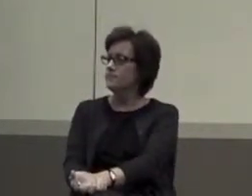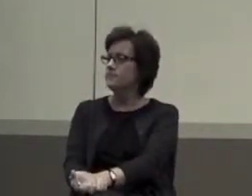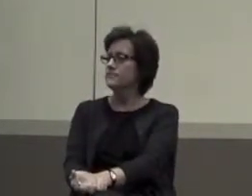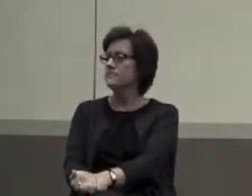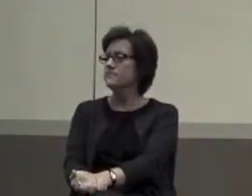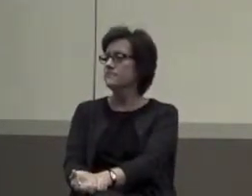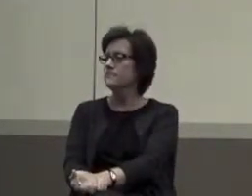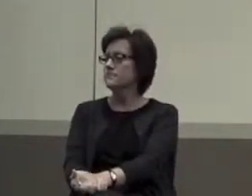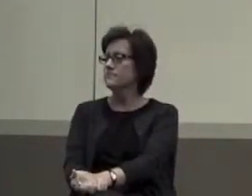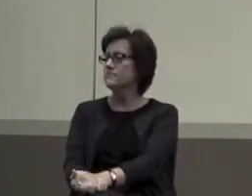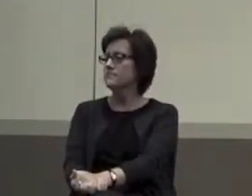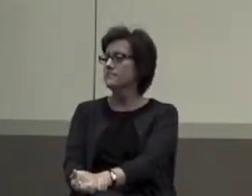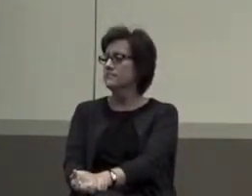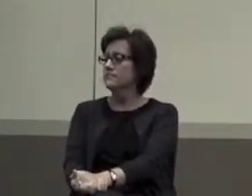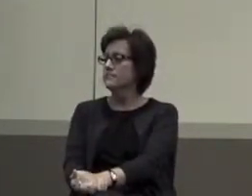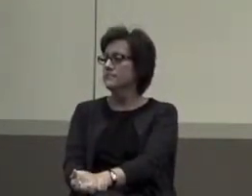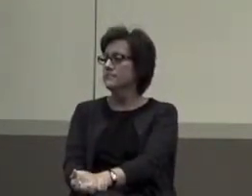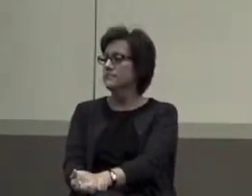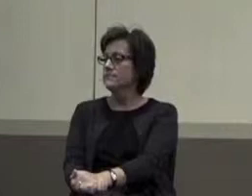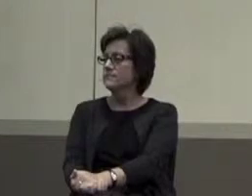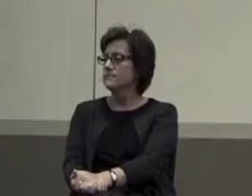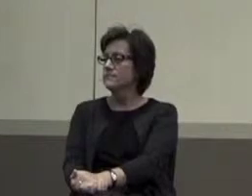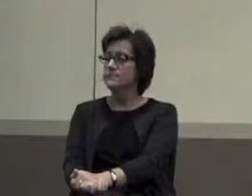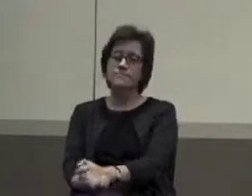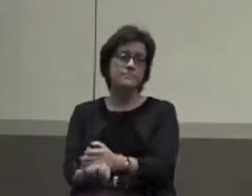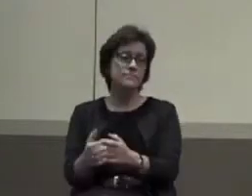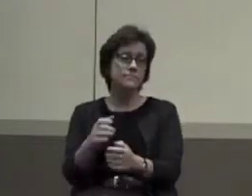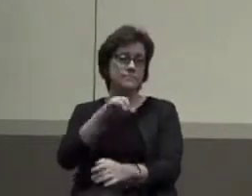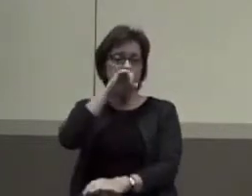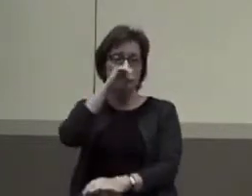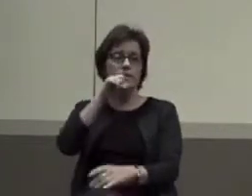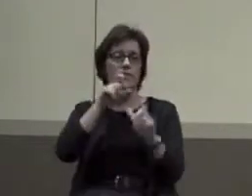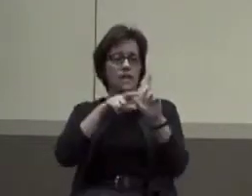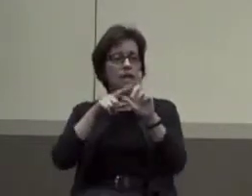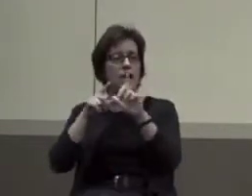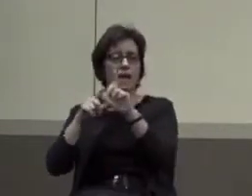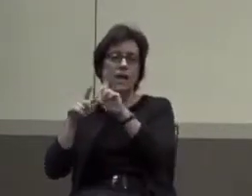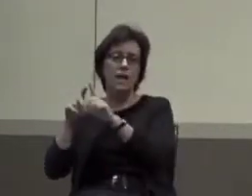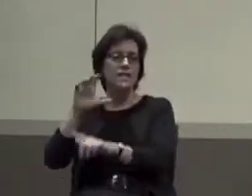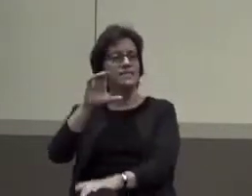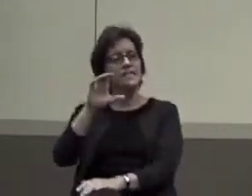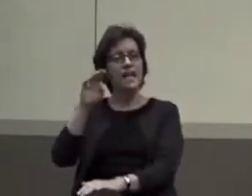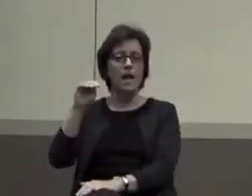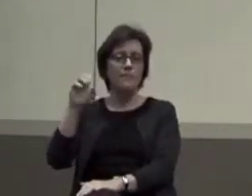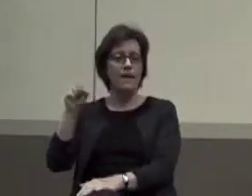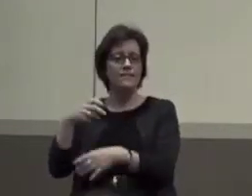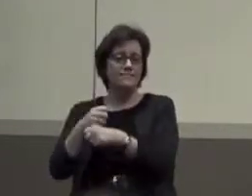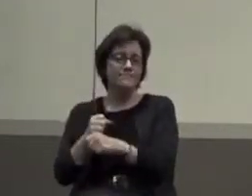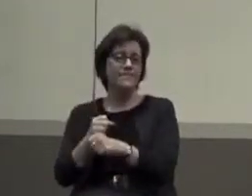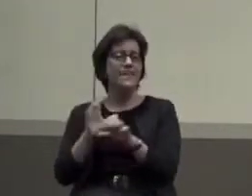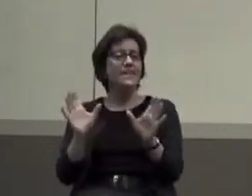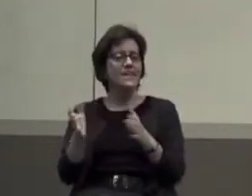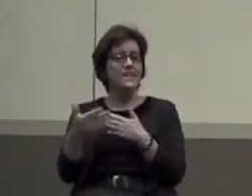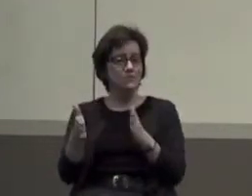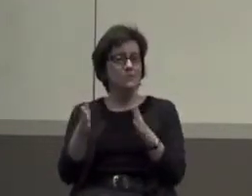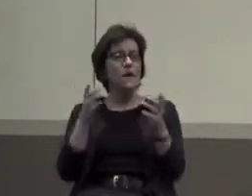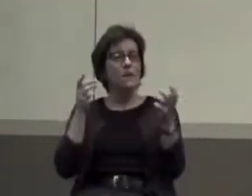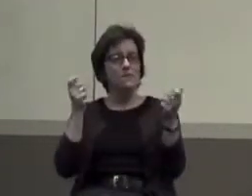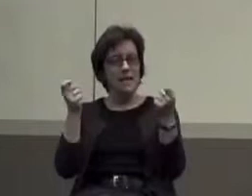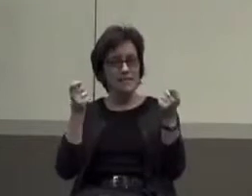And like I said before, love letters, so CMS. But a classroom management system, it's